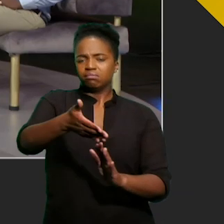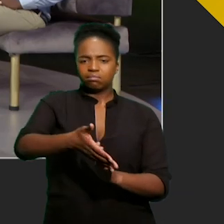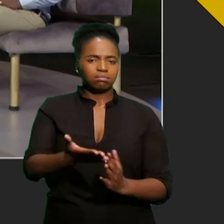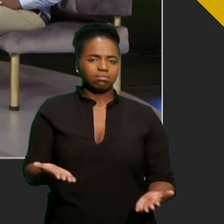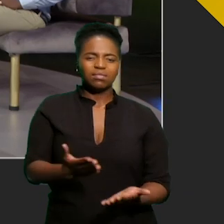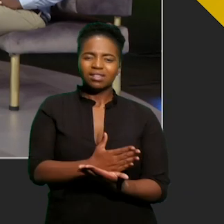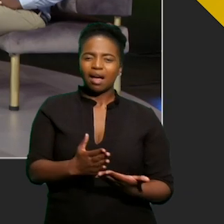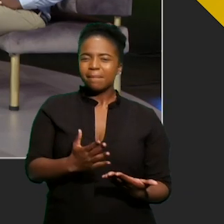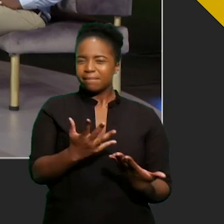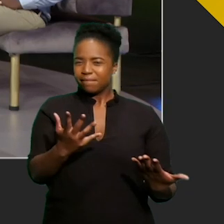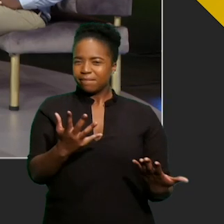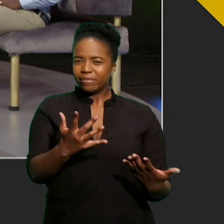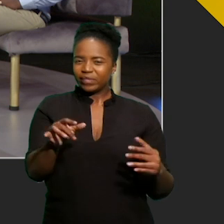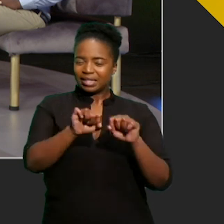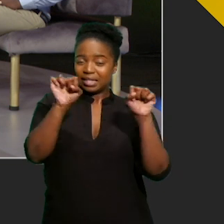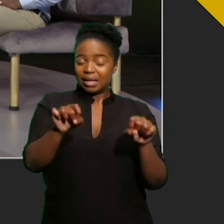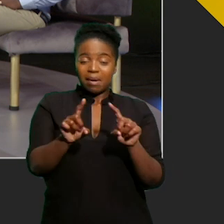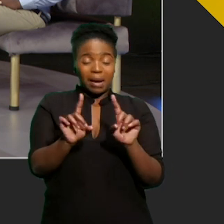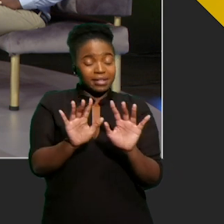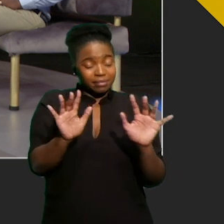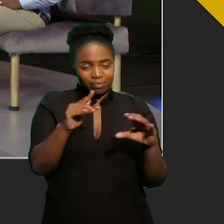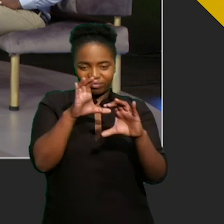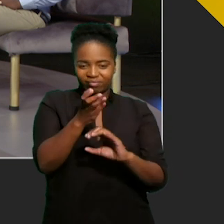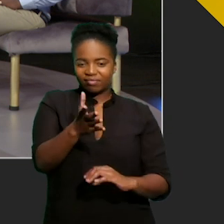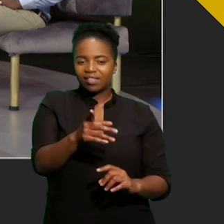some sort of threat in the system. But